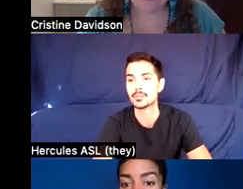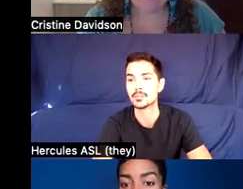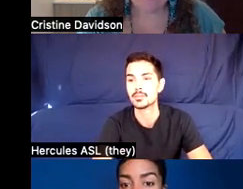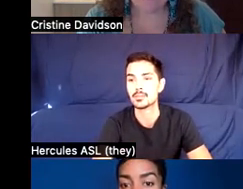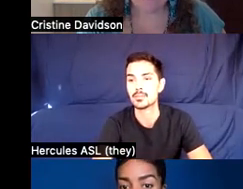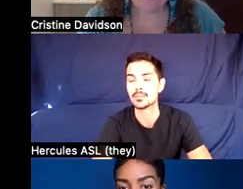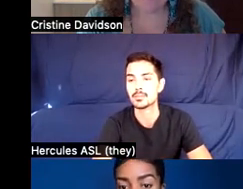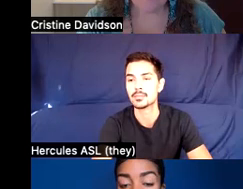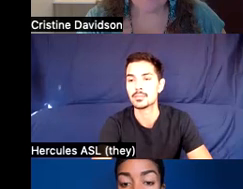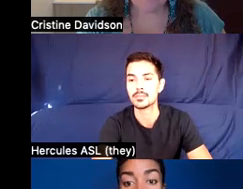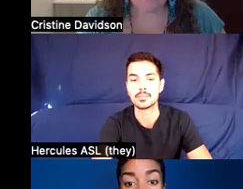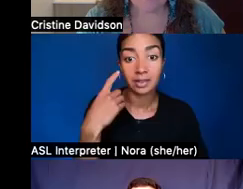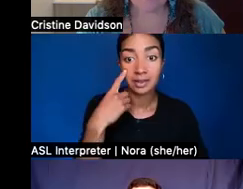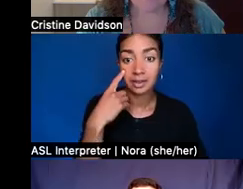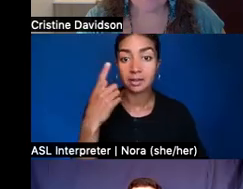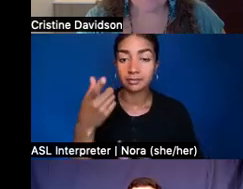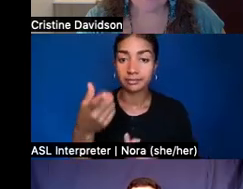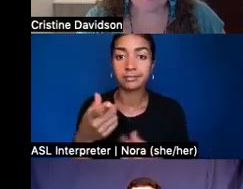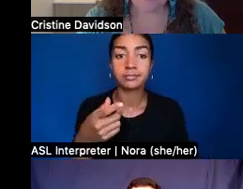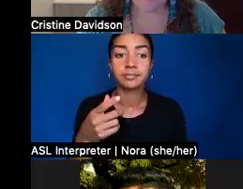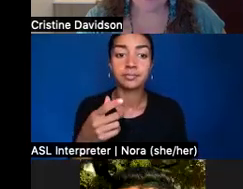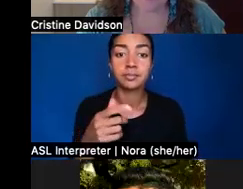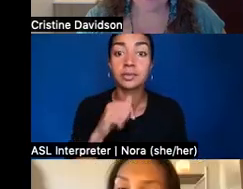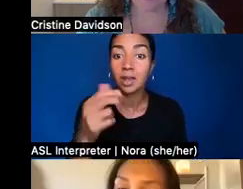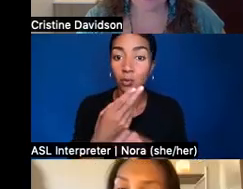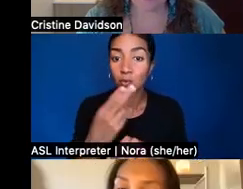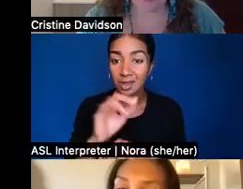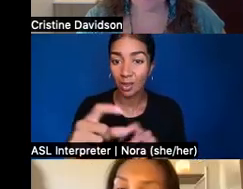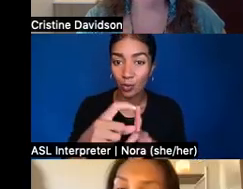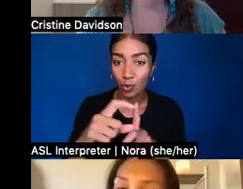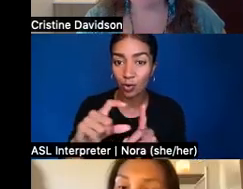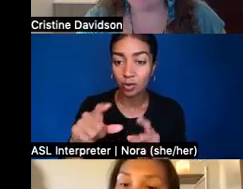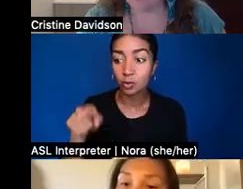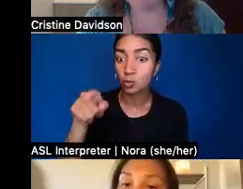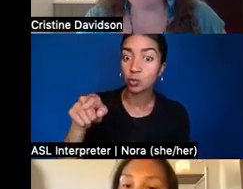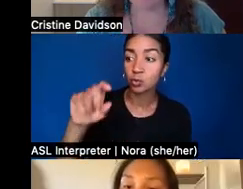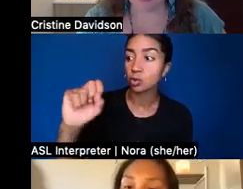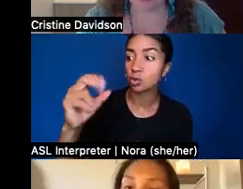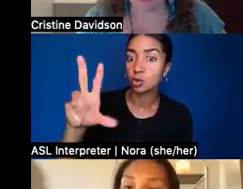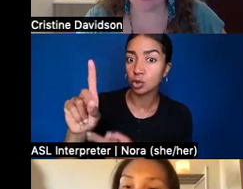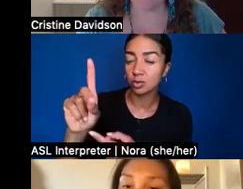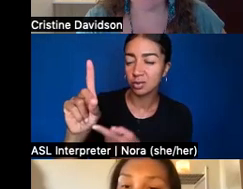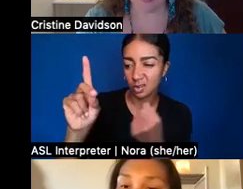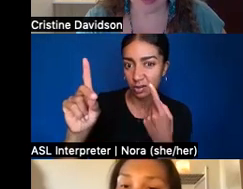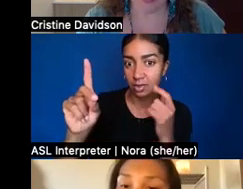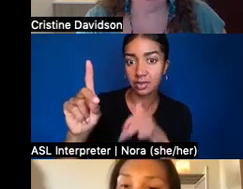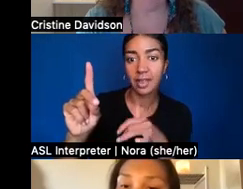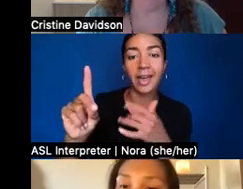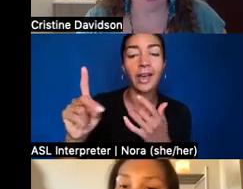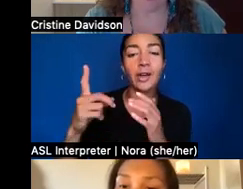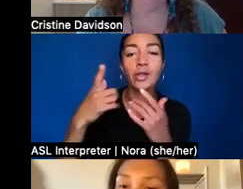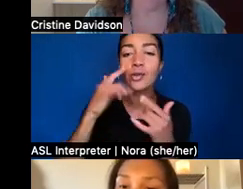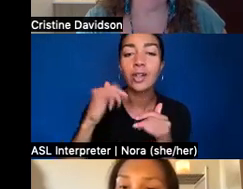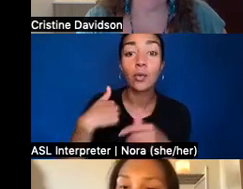not using you should is kind of like making the choice for them or telling them what they should do